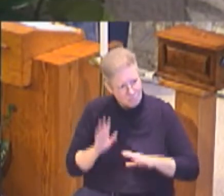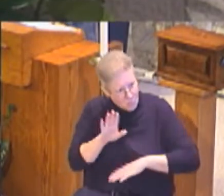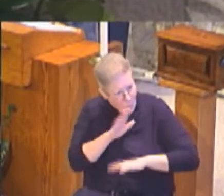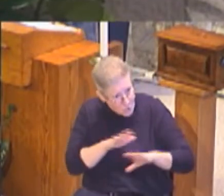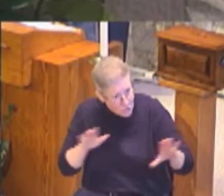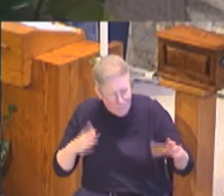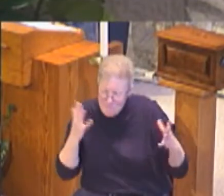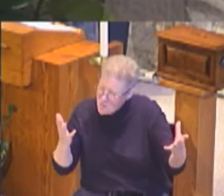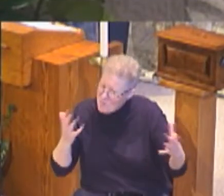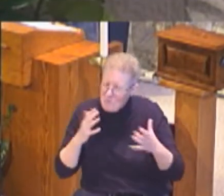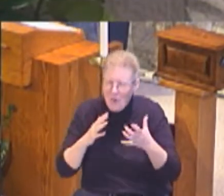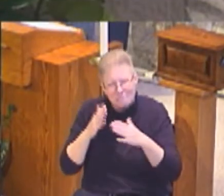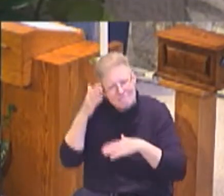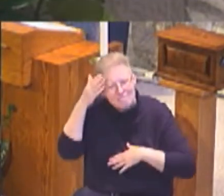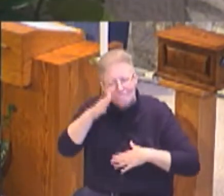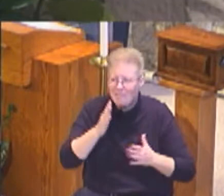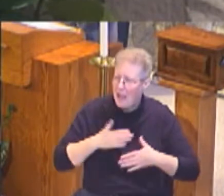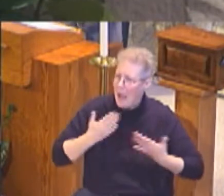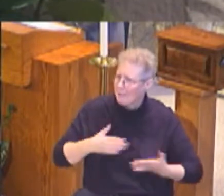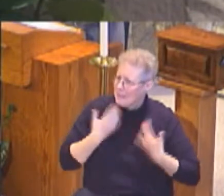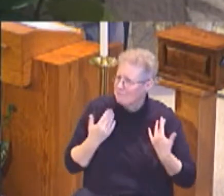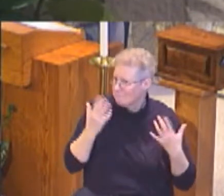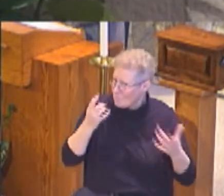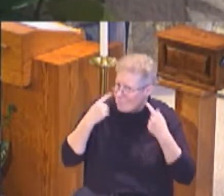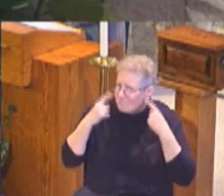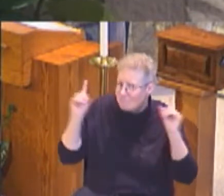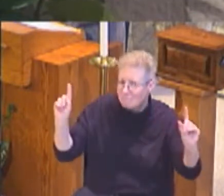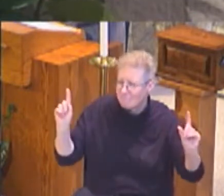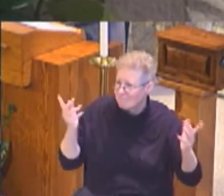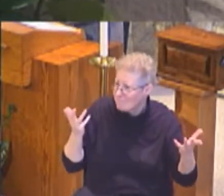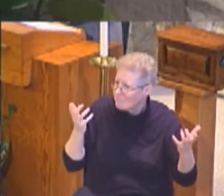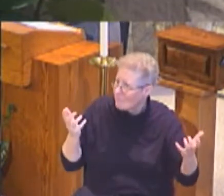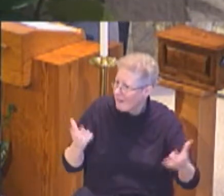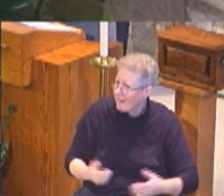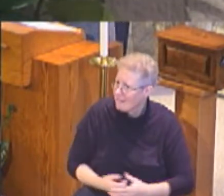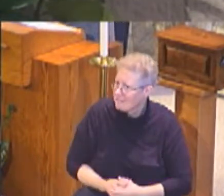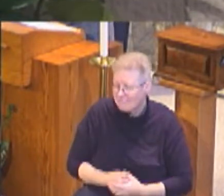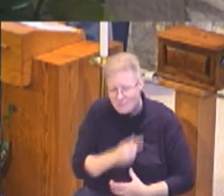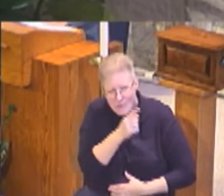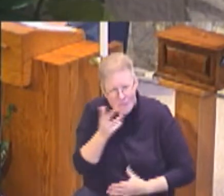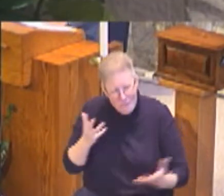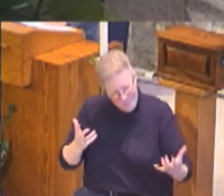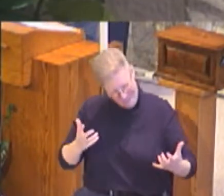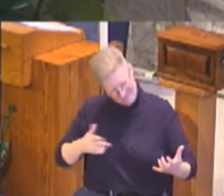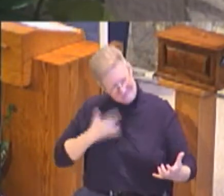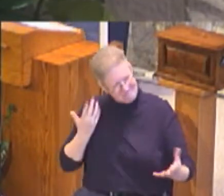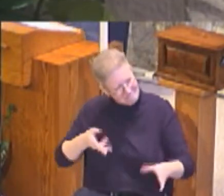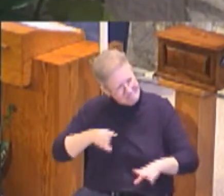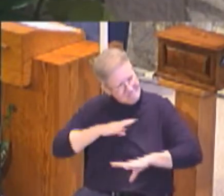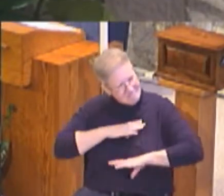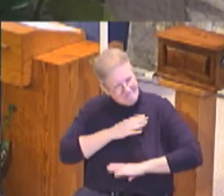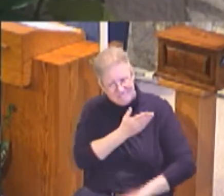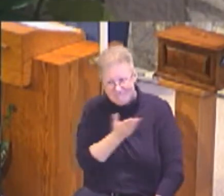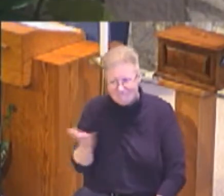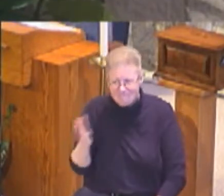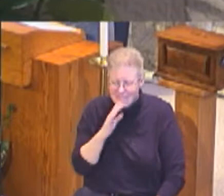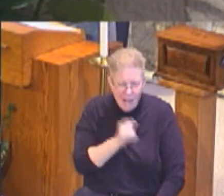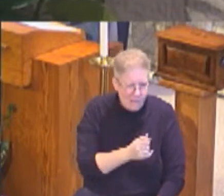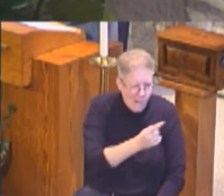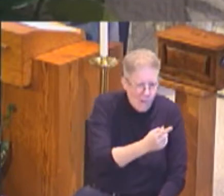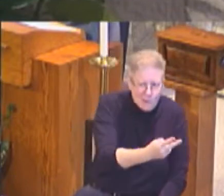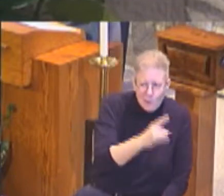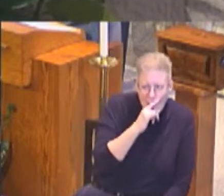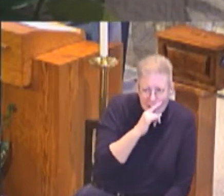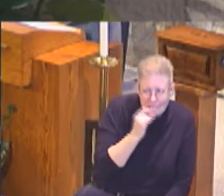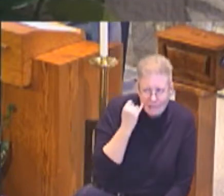them. You want prosperity for them. You want fulfillment. And you don't just want it for one or two of them if you have